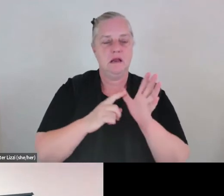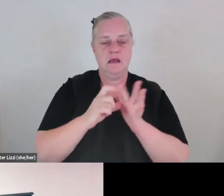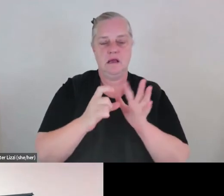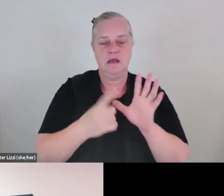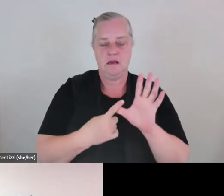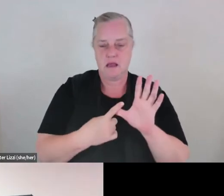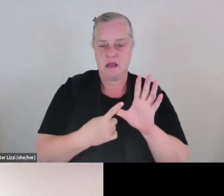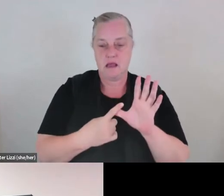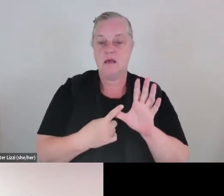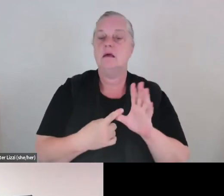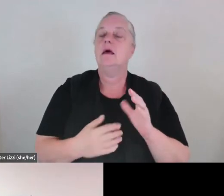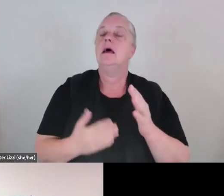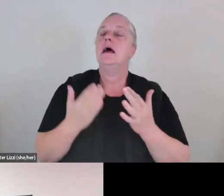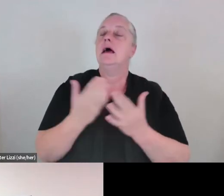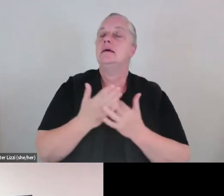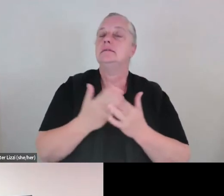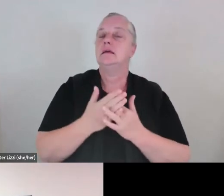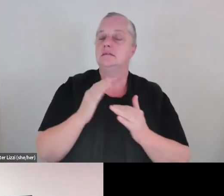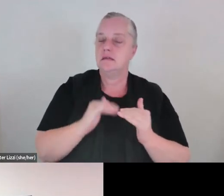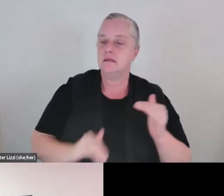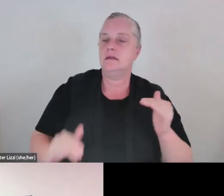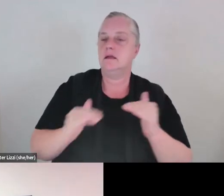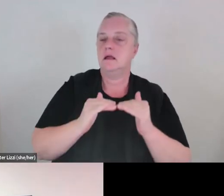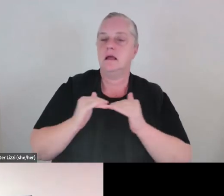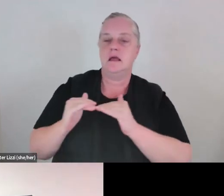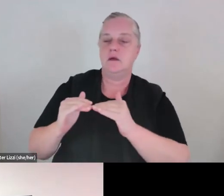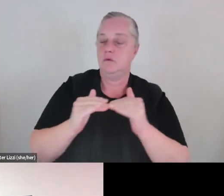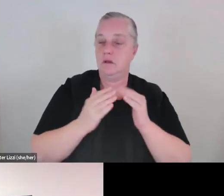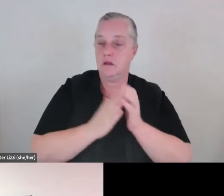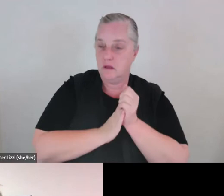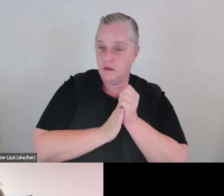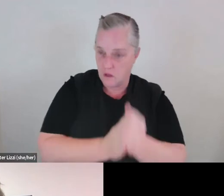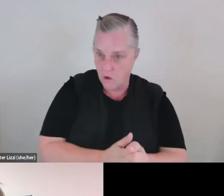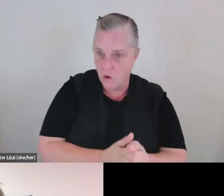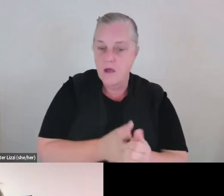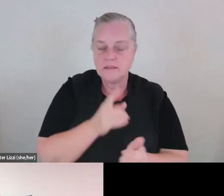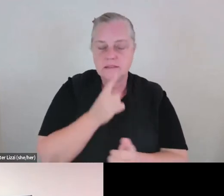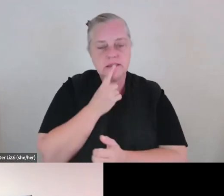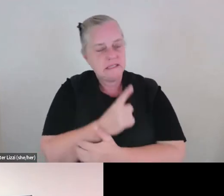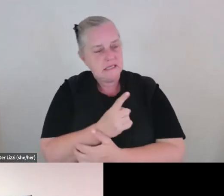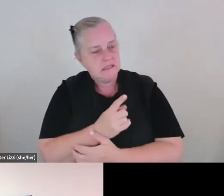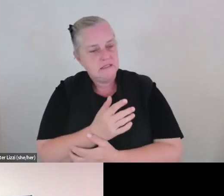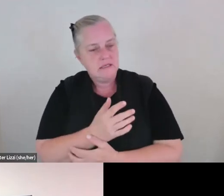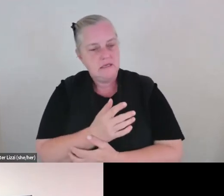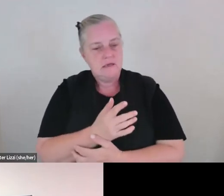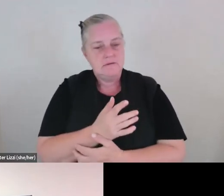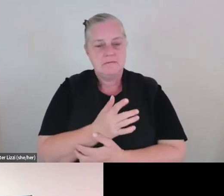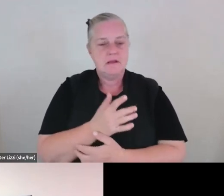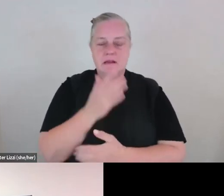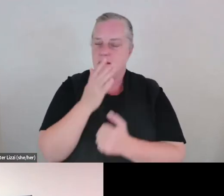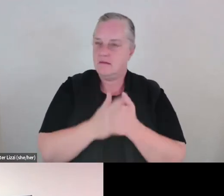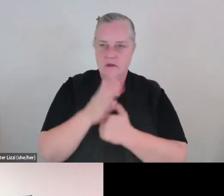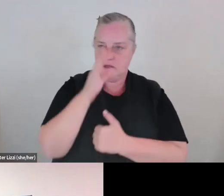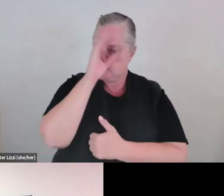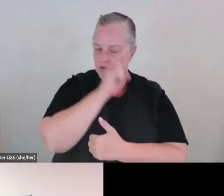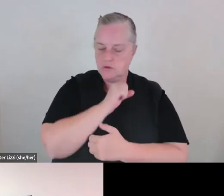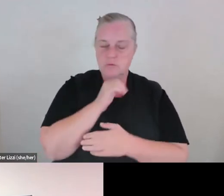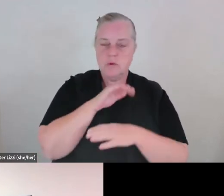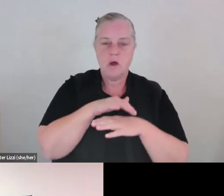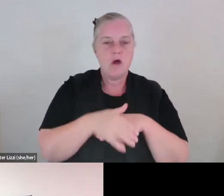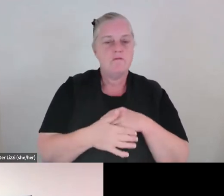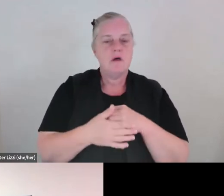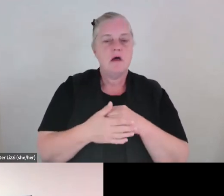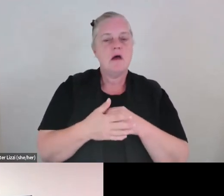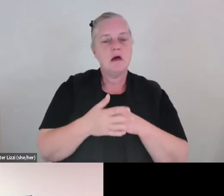Guide that I linked to, that was talking about the importance of not making assumptions about, you know, people's gender or sexuality when they come into a service. But as you